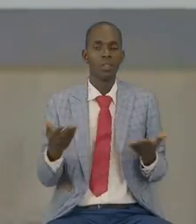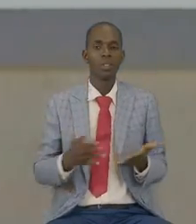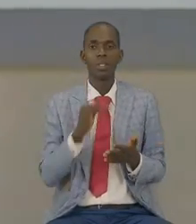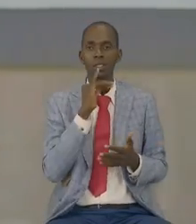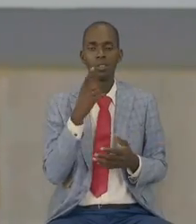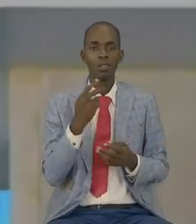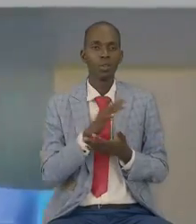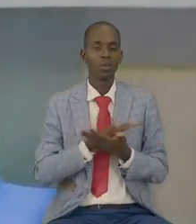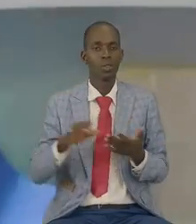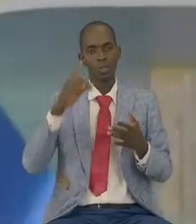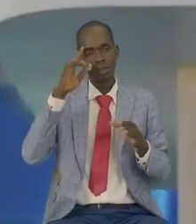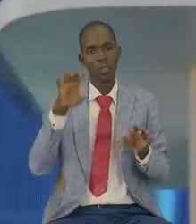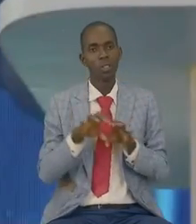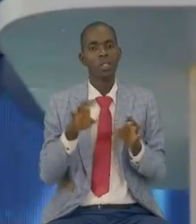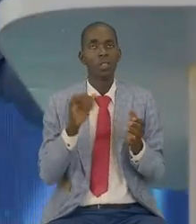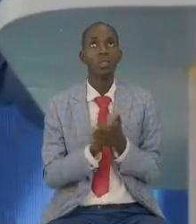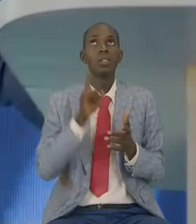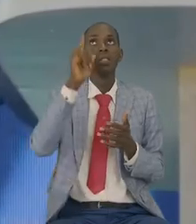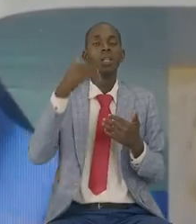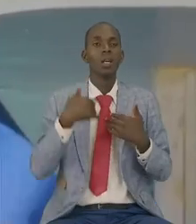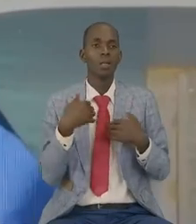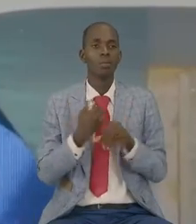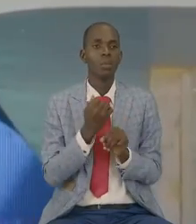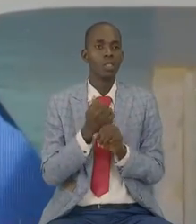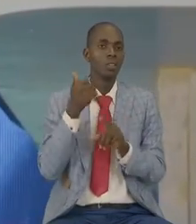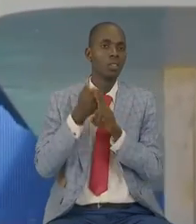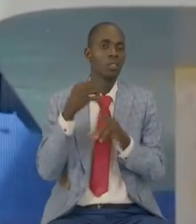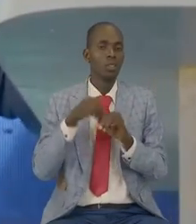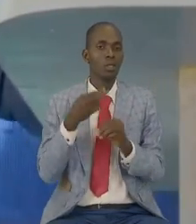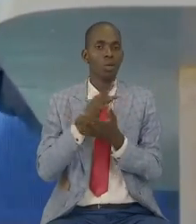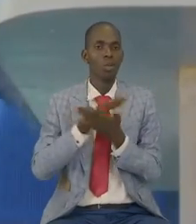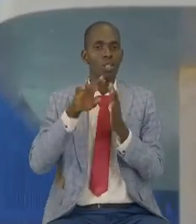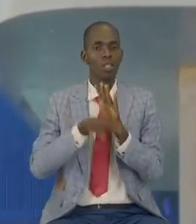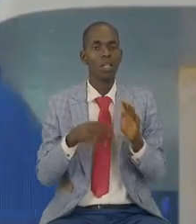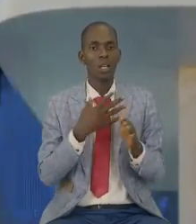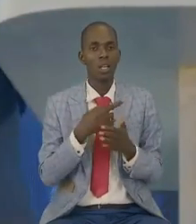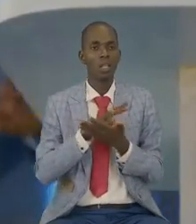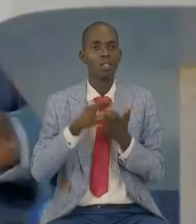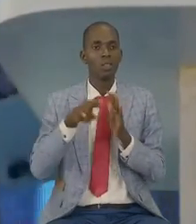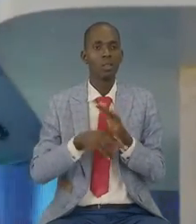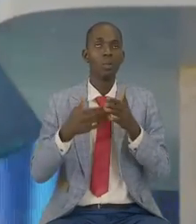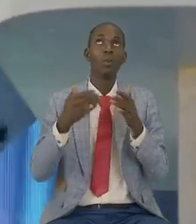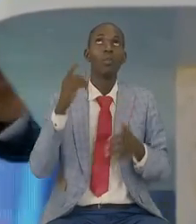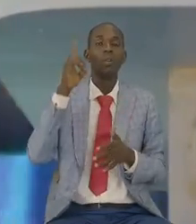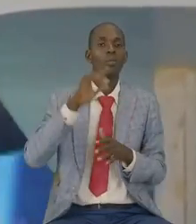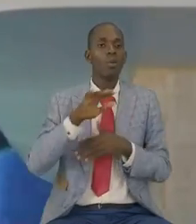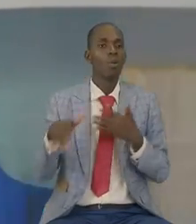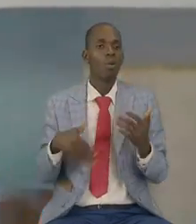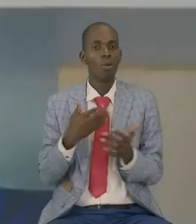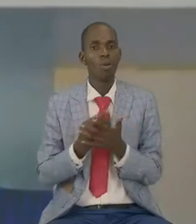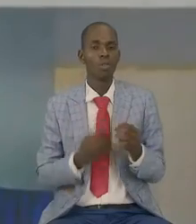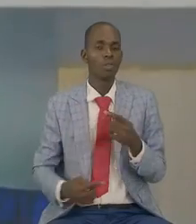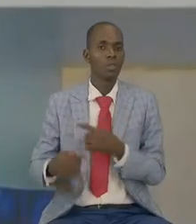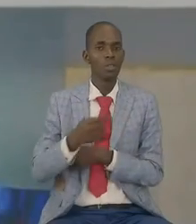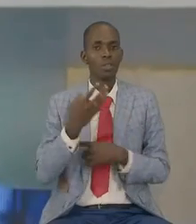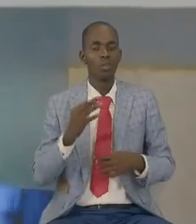covenant that he has made. He said, in holiness and righteousness before him all the days